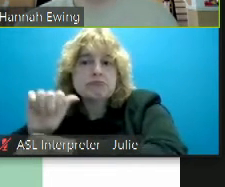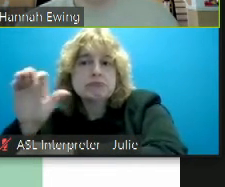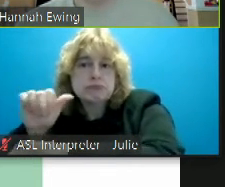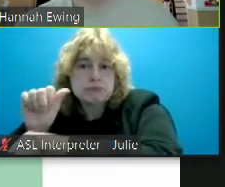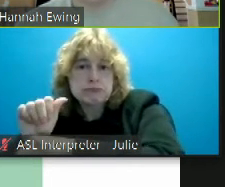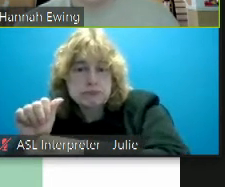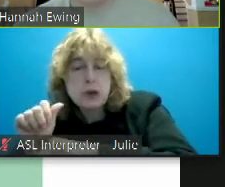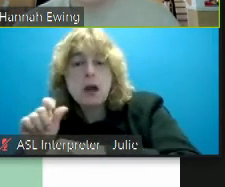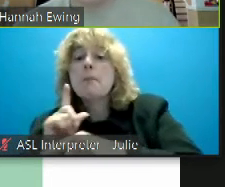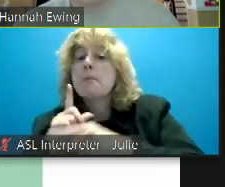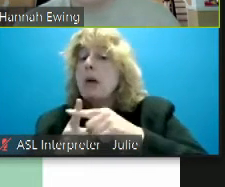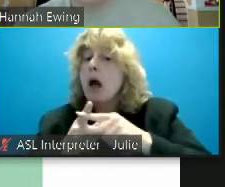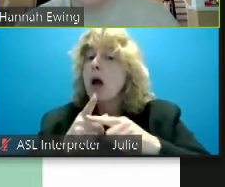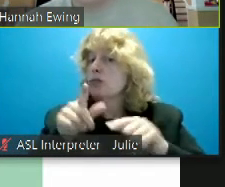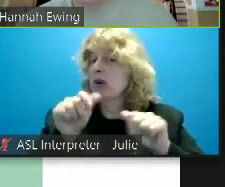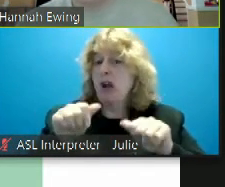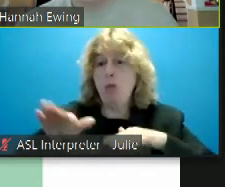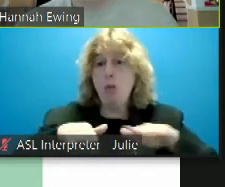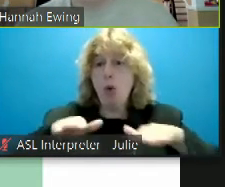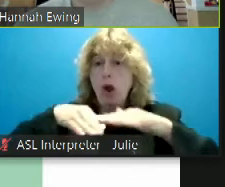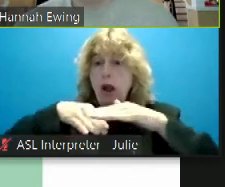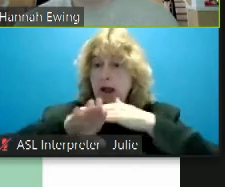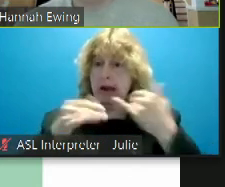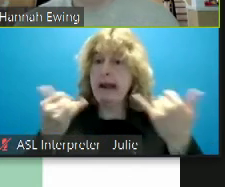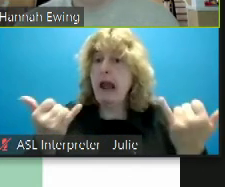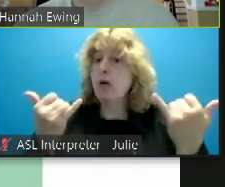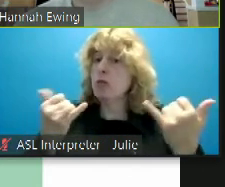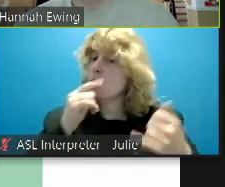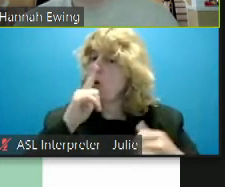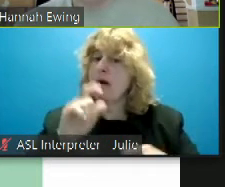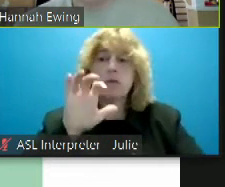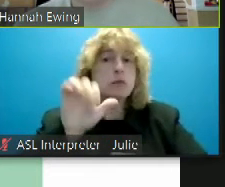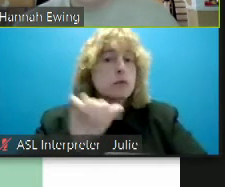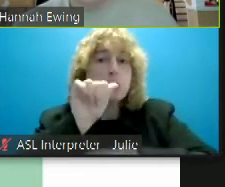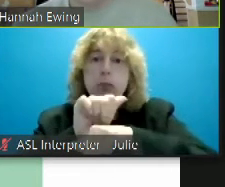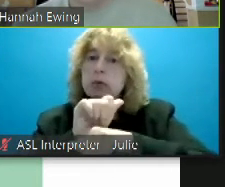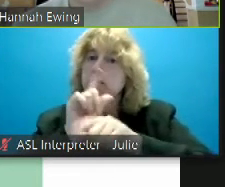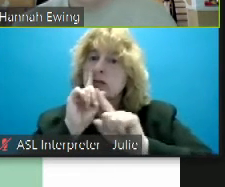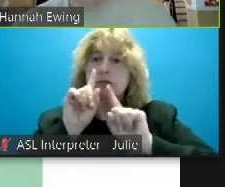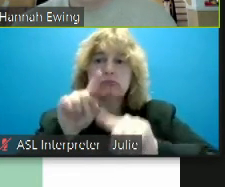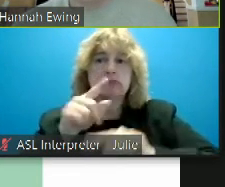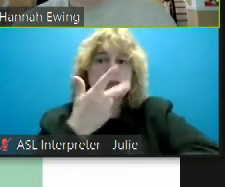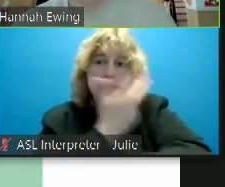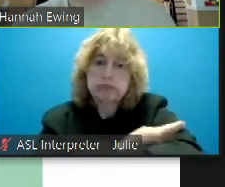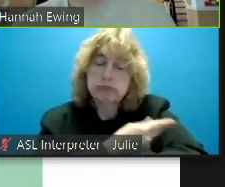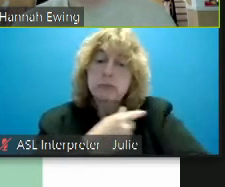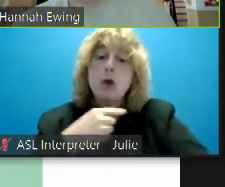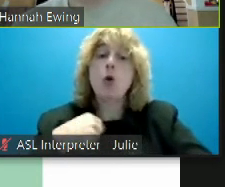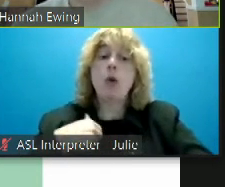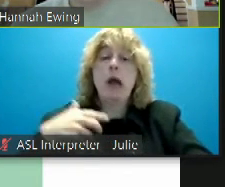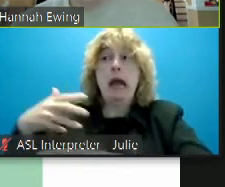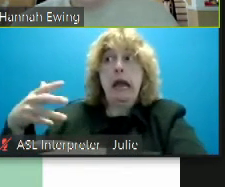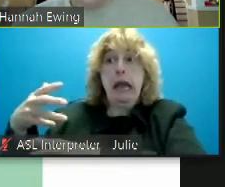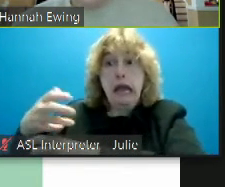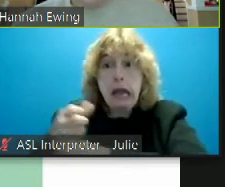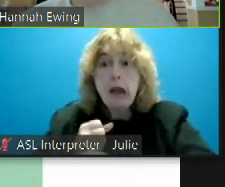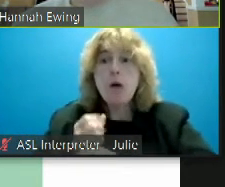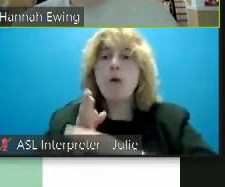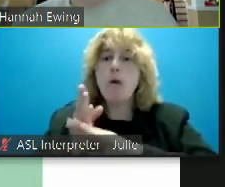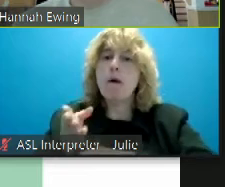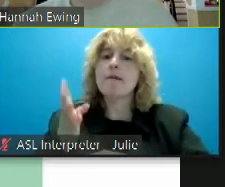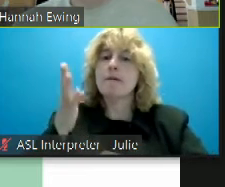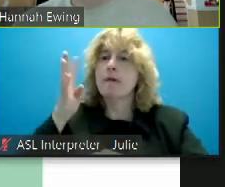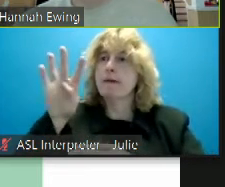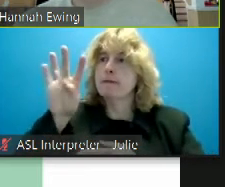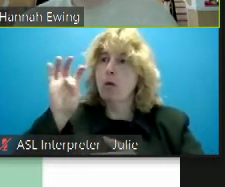So you do not have to make an appointment to get vaccinated. We've received over 400,000 doses of the vaccines, and there's a